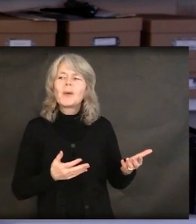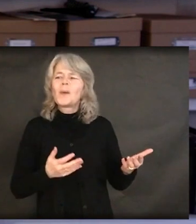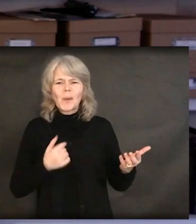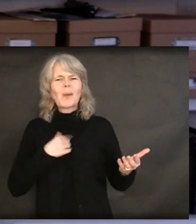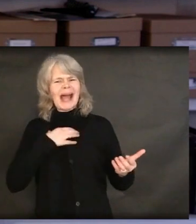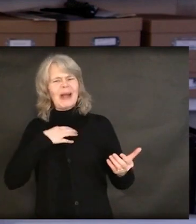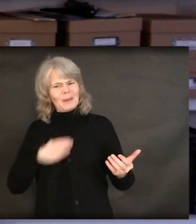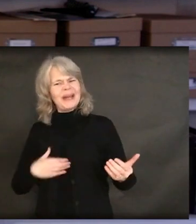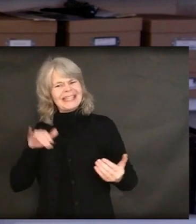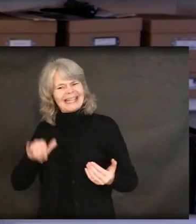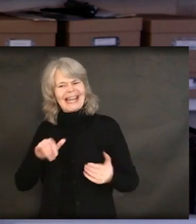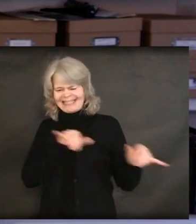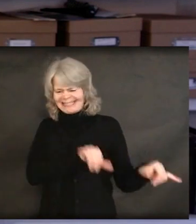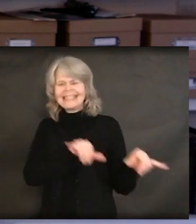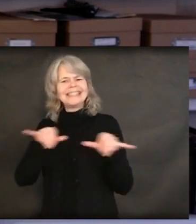a part of.